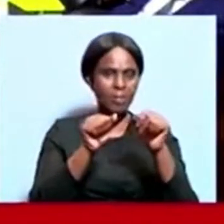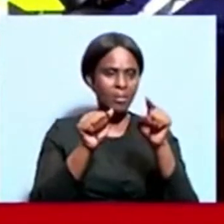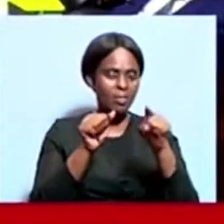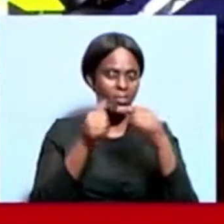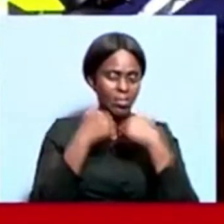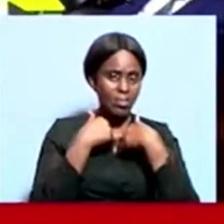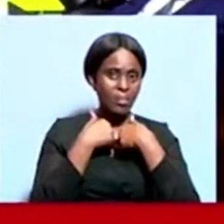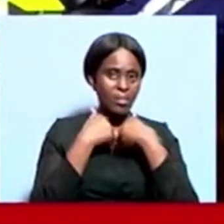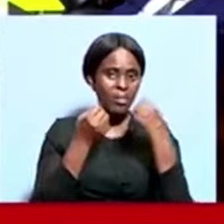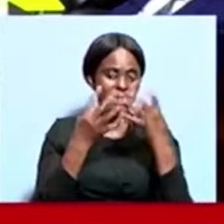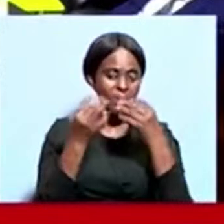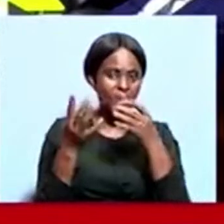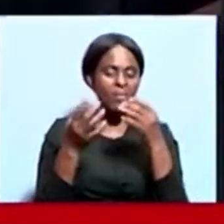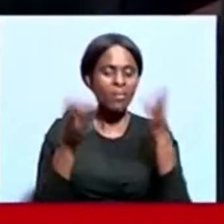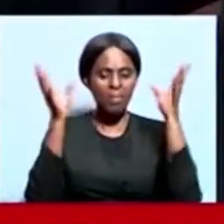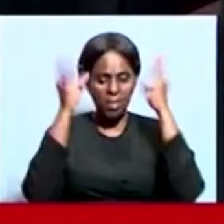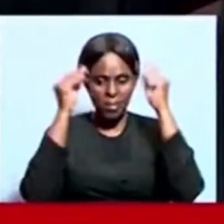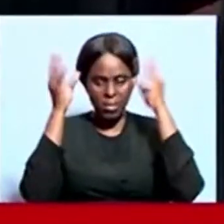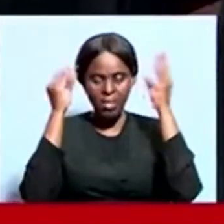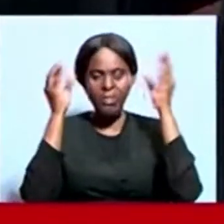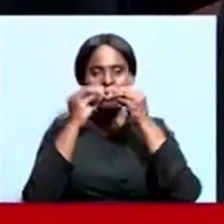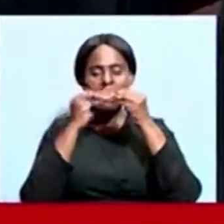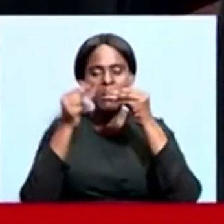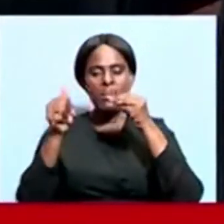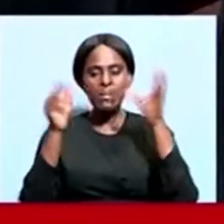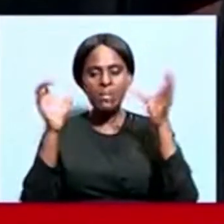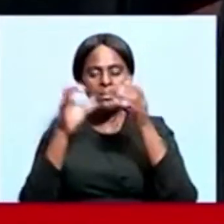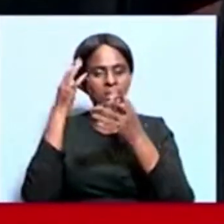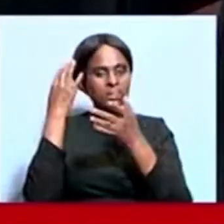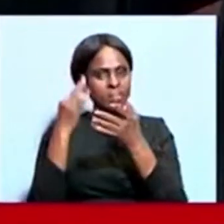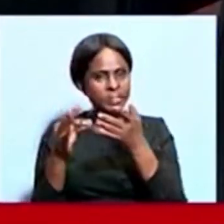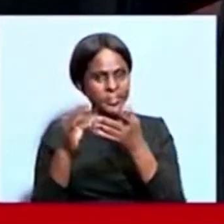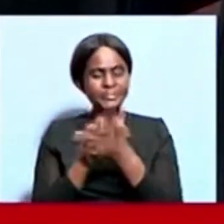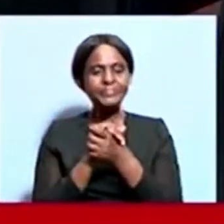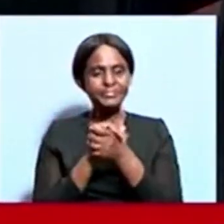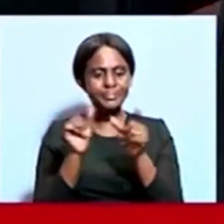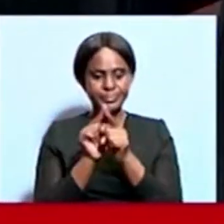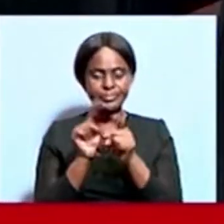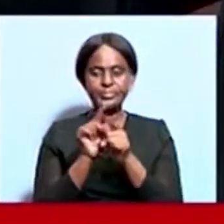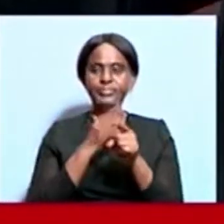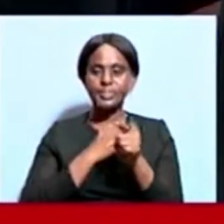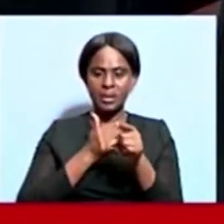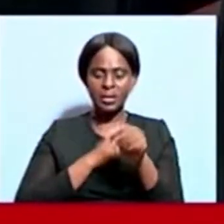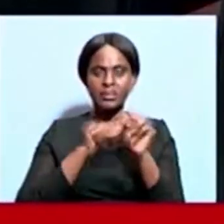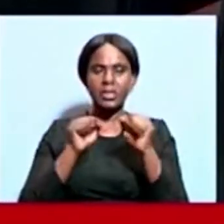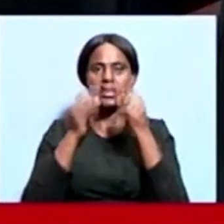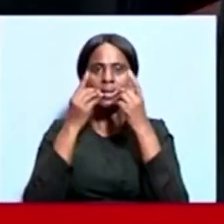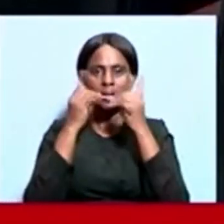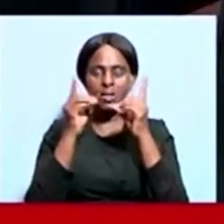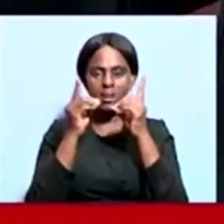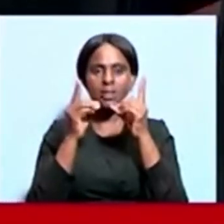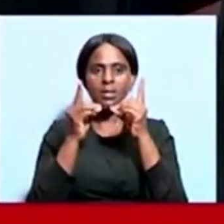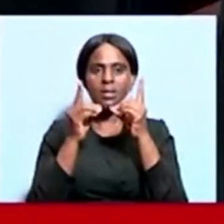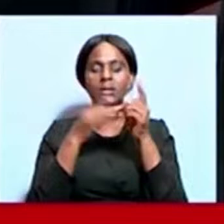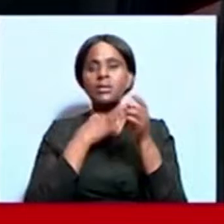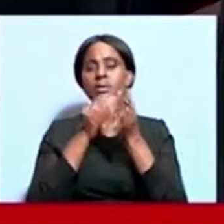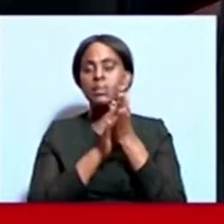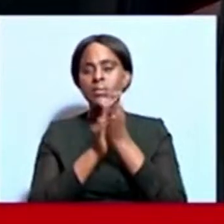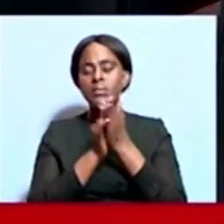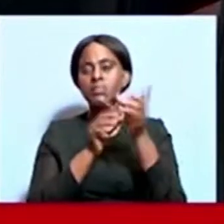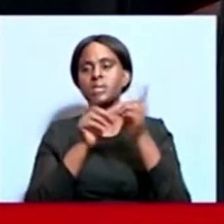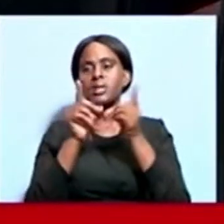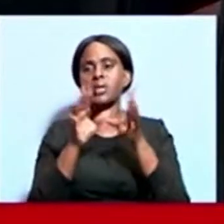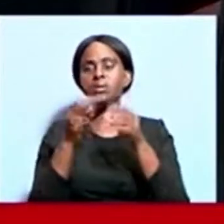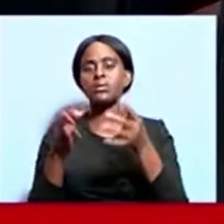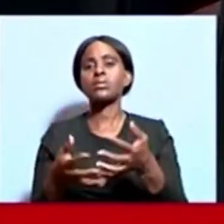quite some experience as a Council Secretary, and I can declare interest. The Director of Engineering is